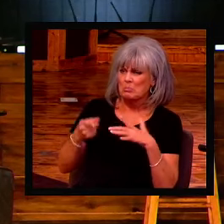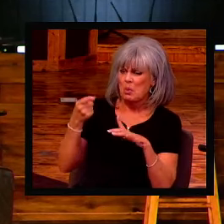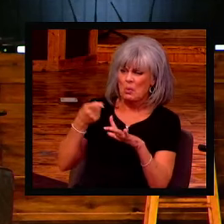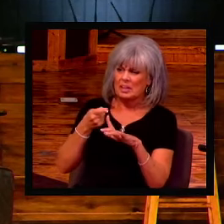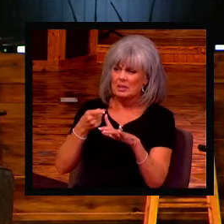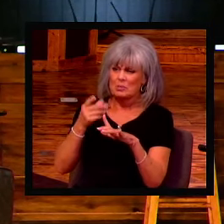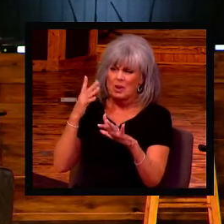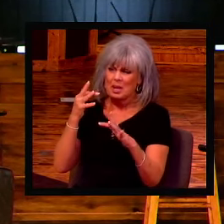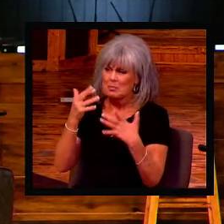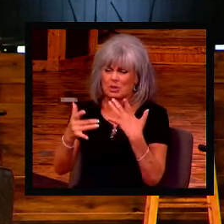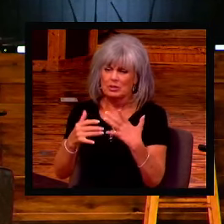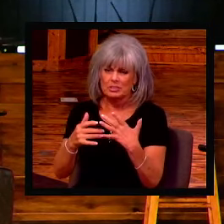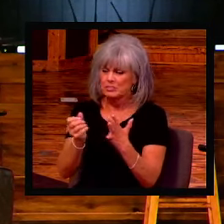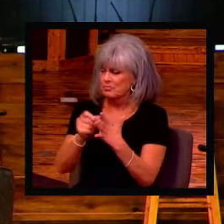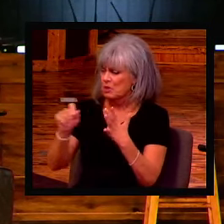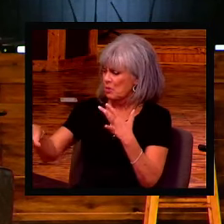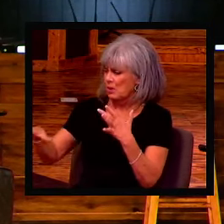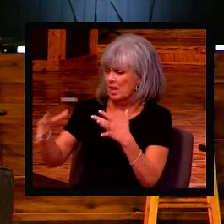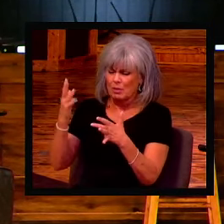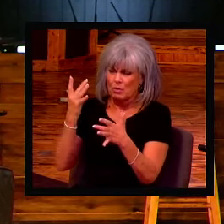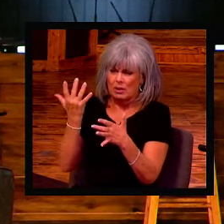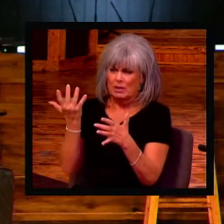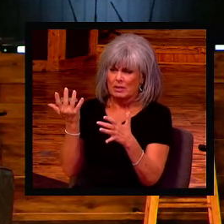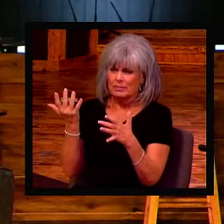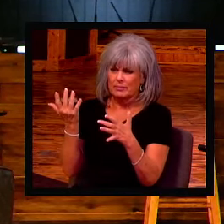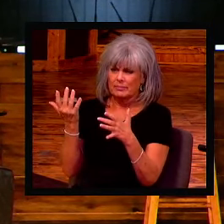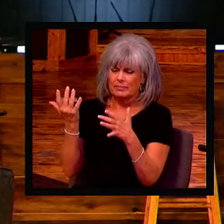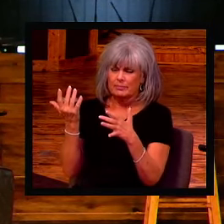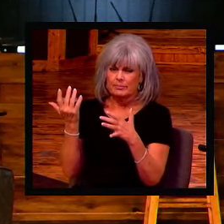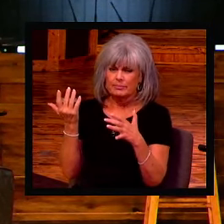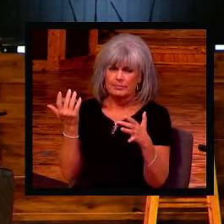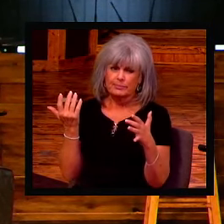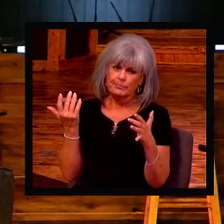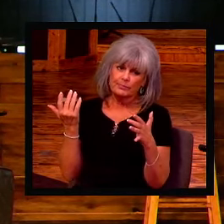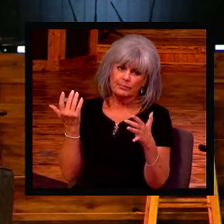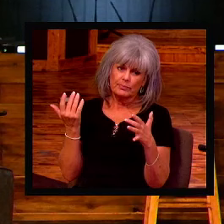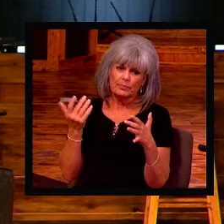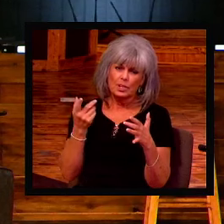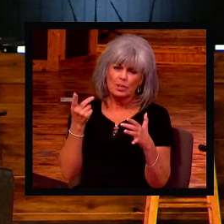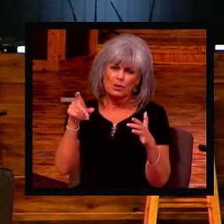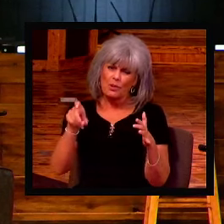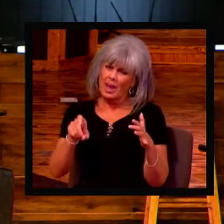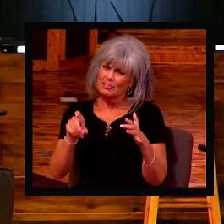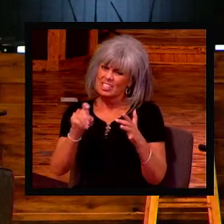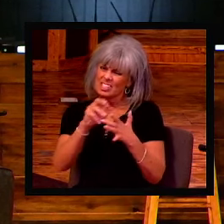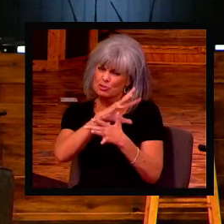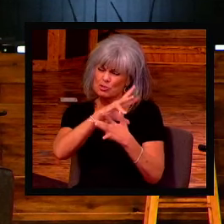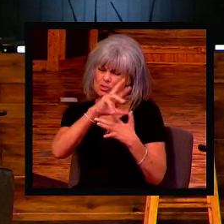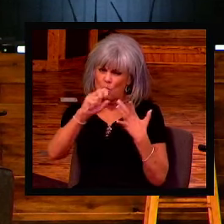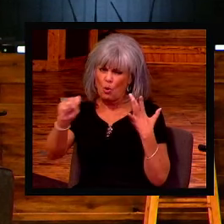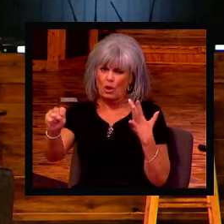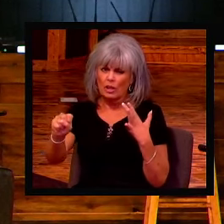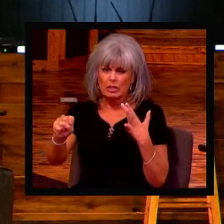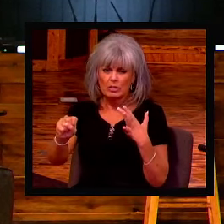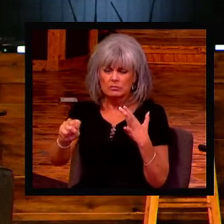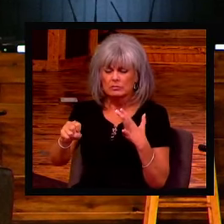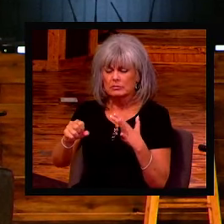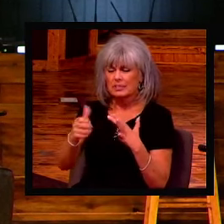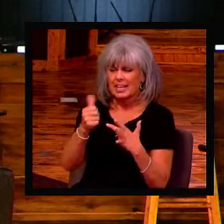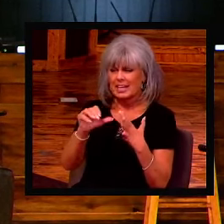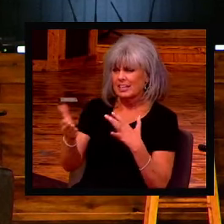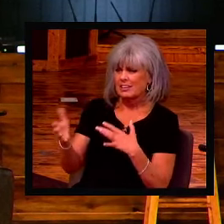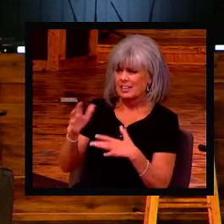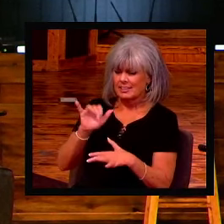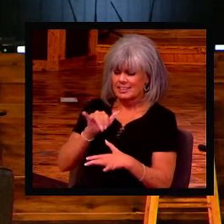it? What would you say to that? You have to destroy it. Anything that is not